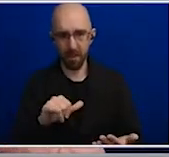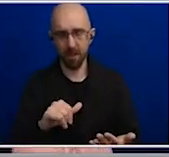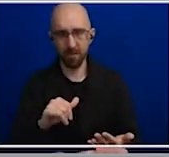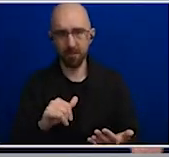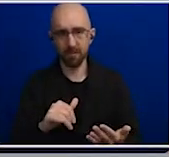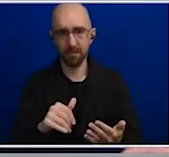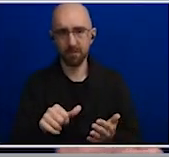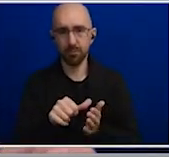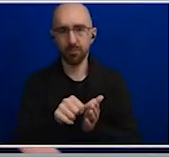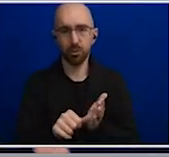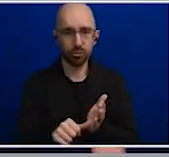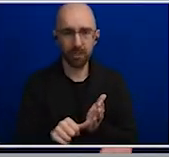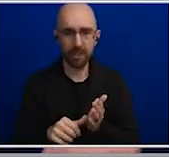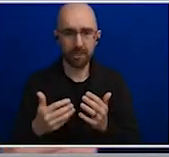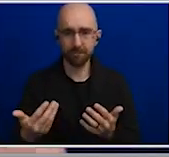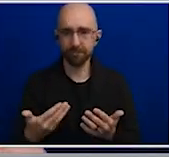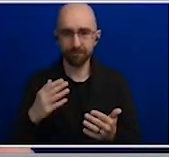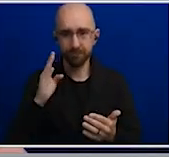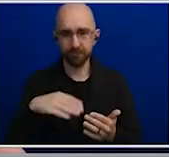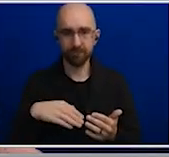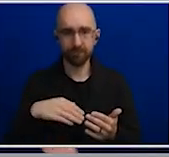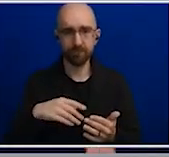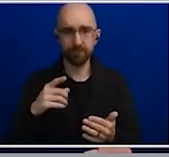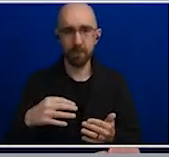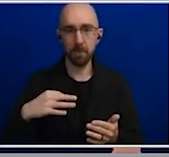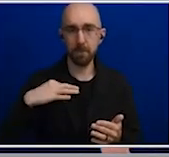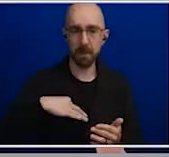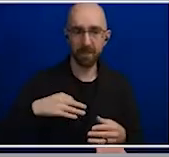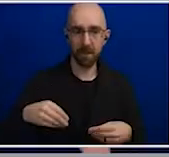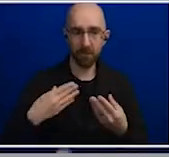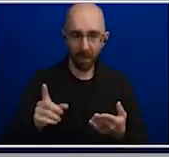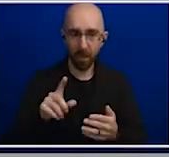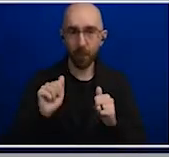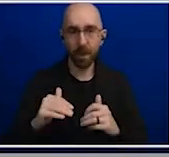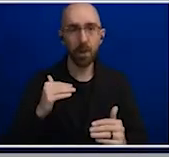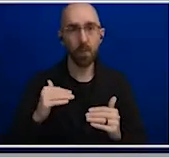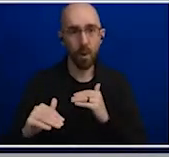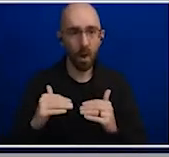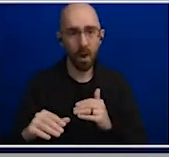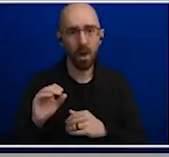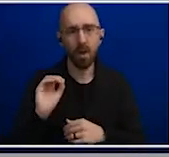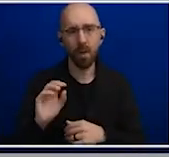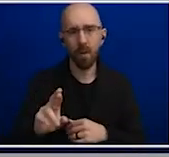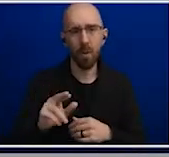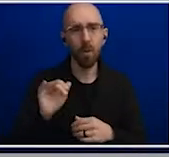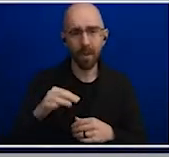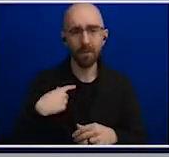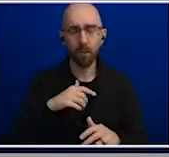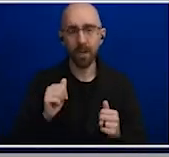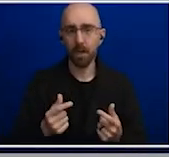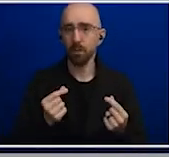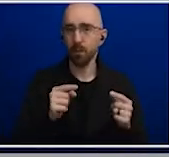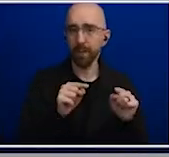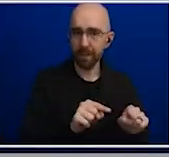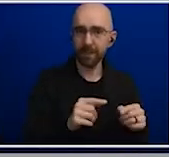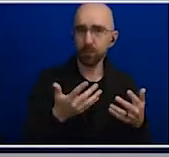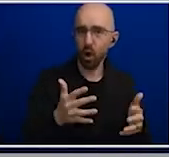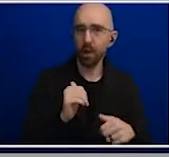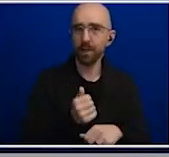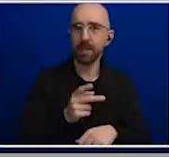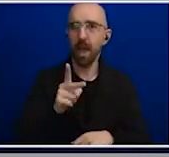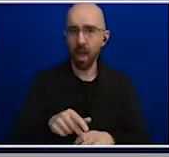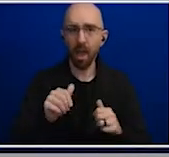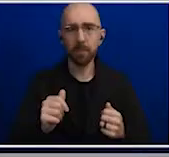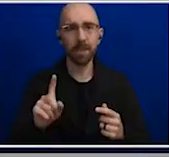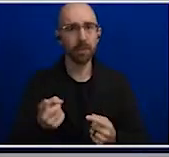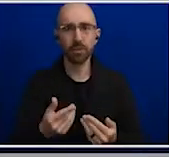surgery, provide him benefit to where he can walk? Or if we can do this, then we're already set up and we can just go. We don't